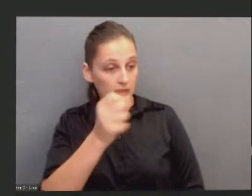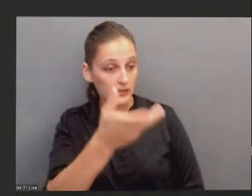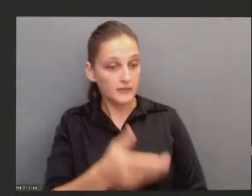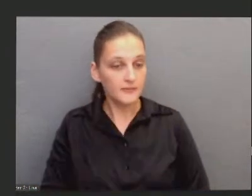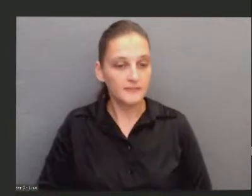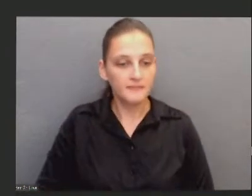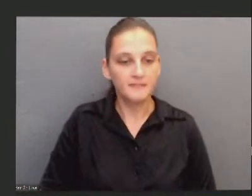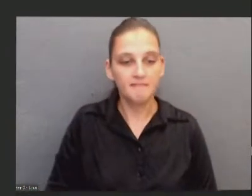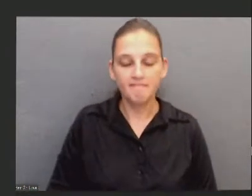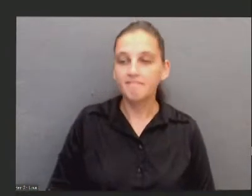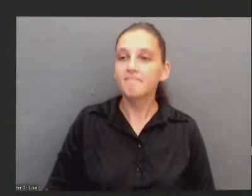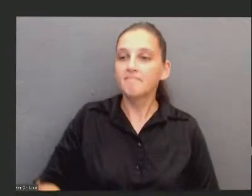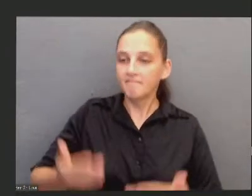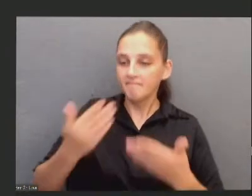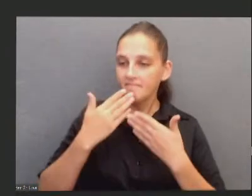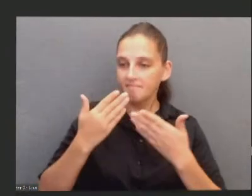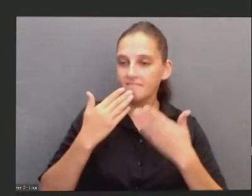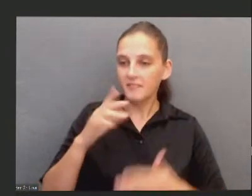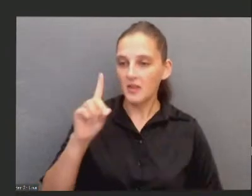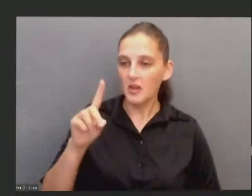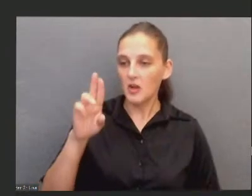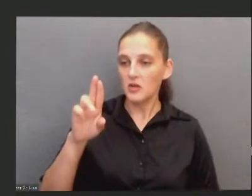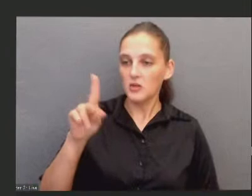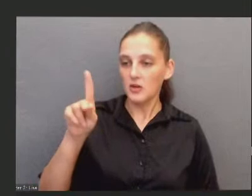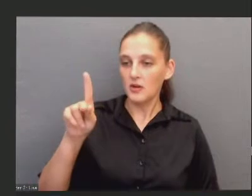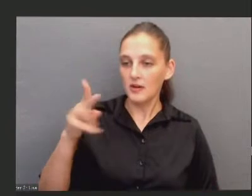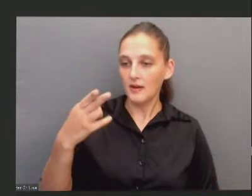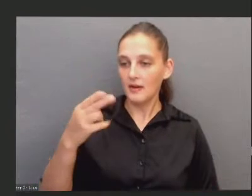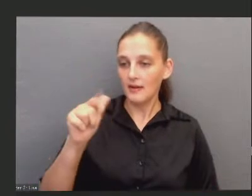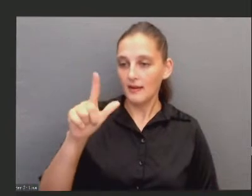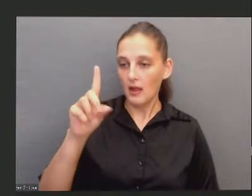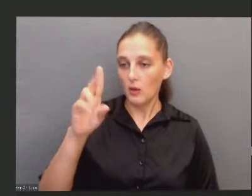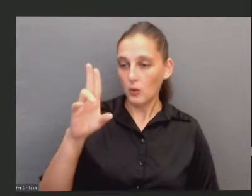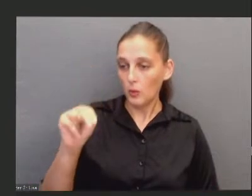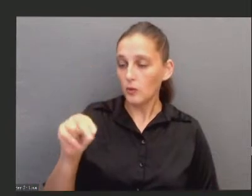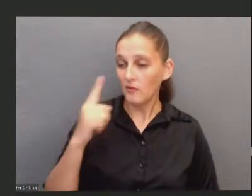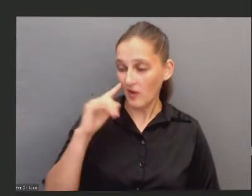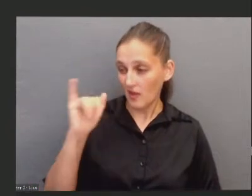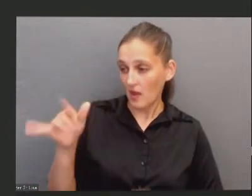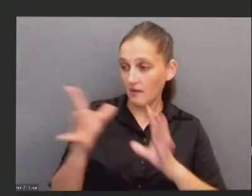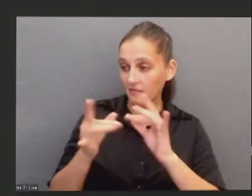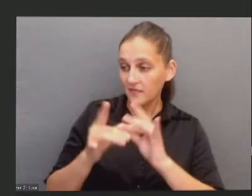I want to thank Dr. Calhoun for that statement and really lift up the very final